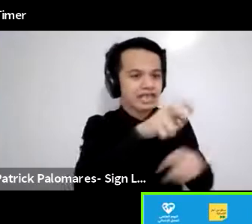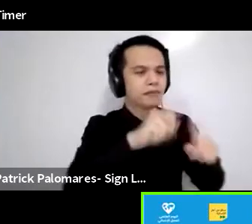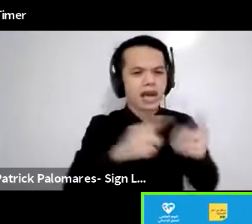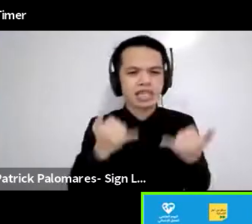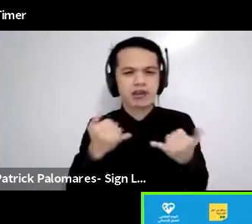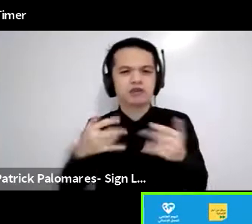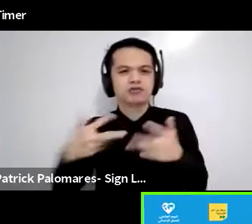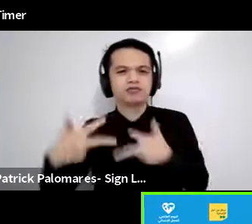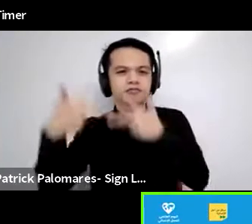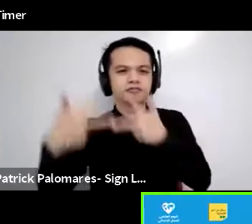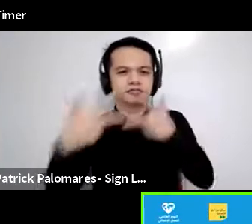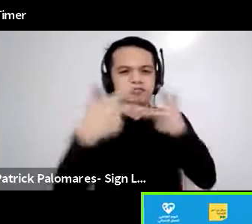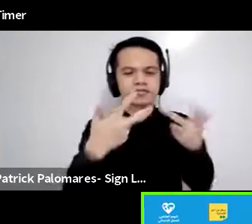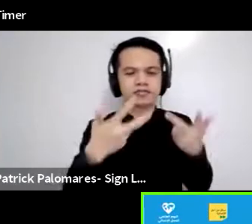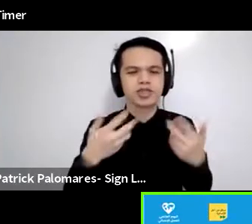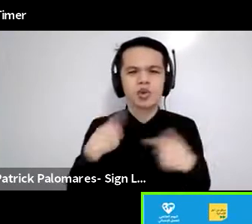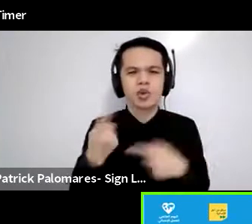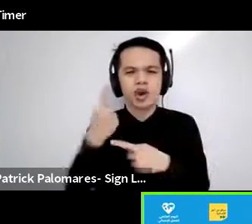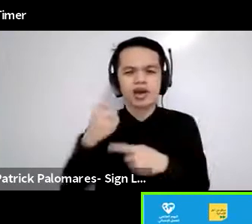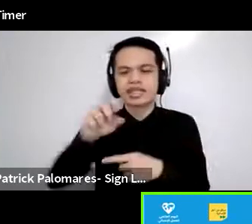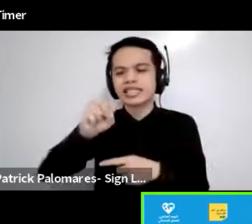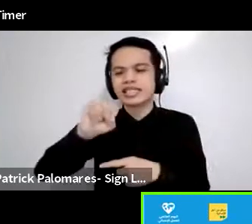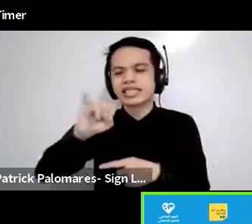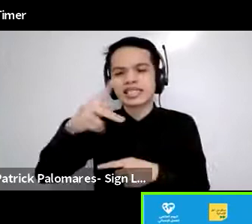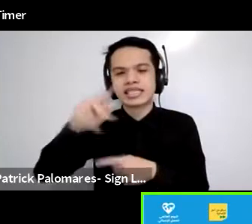digital tools. One is called CCAP,